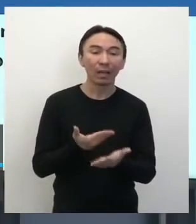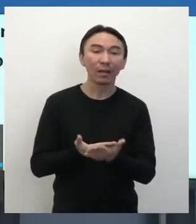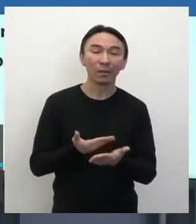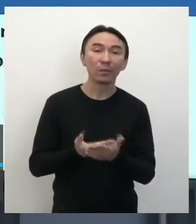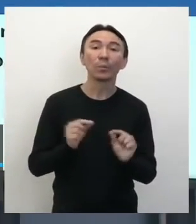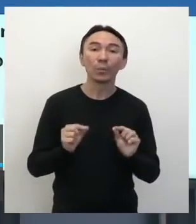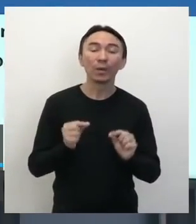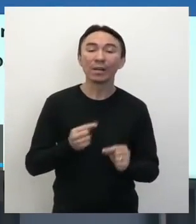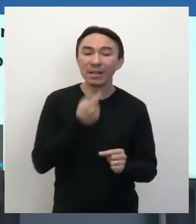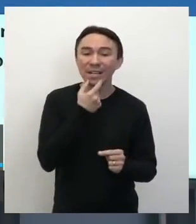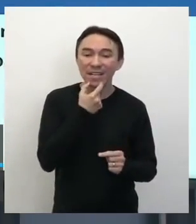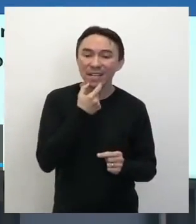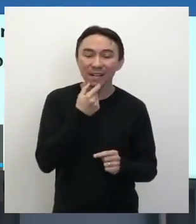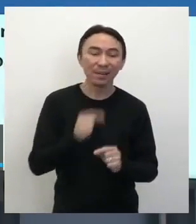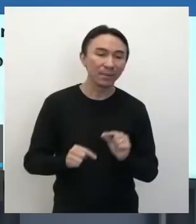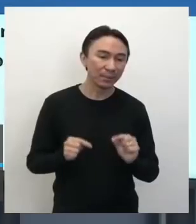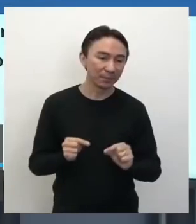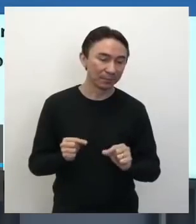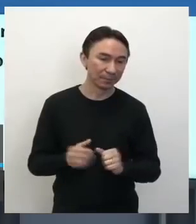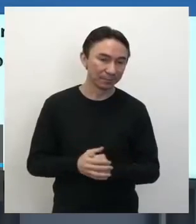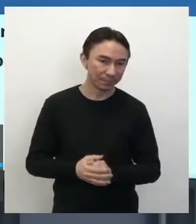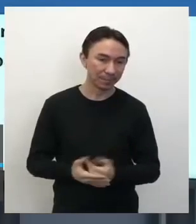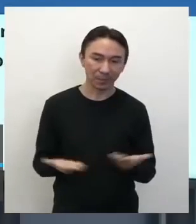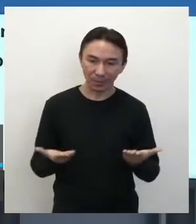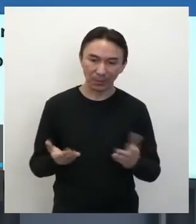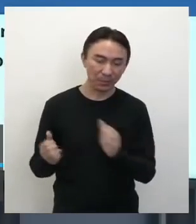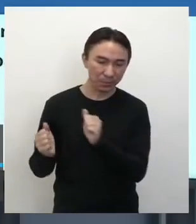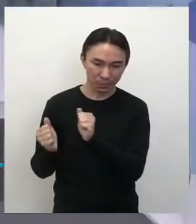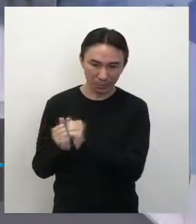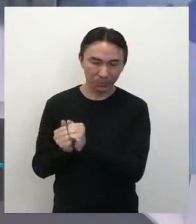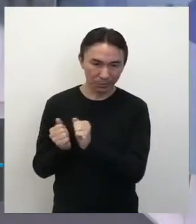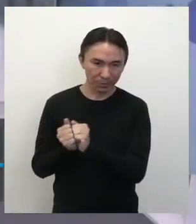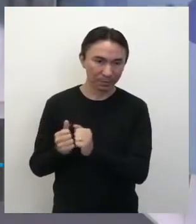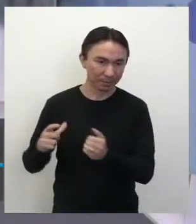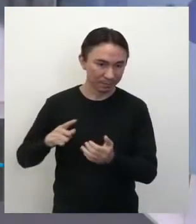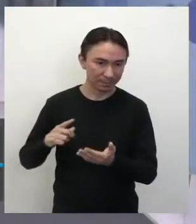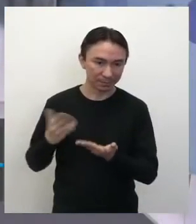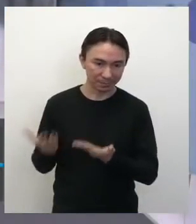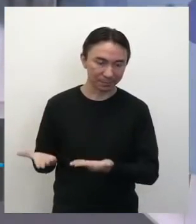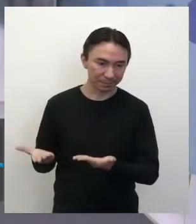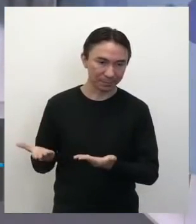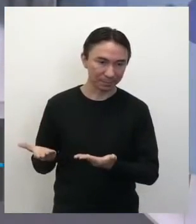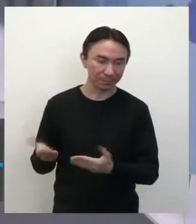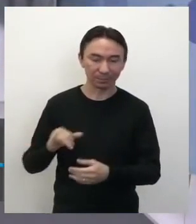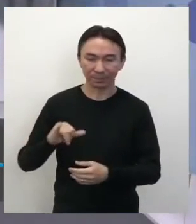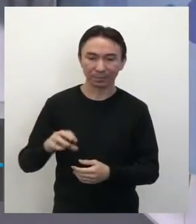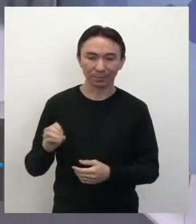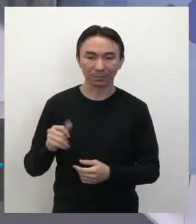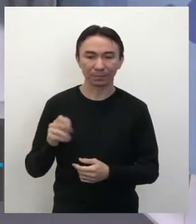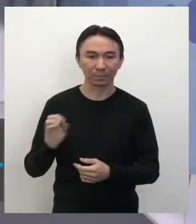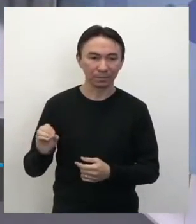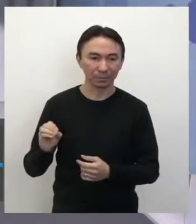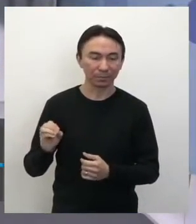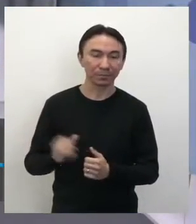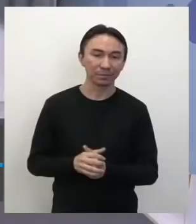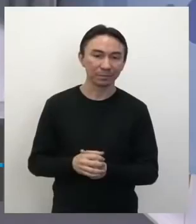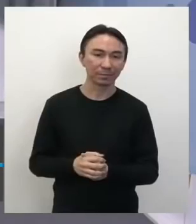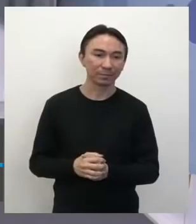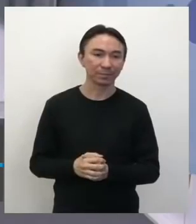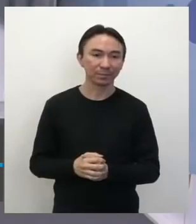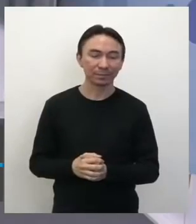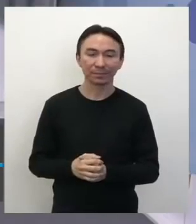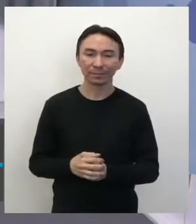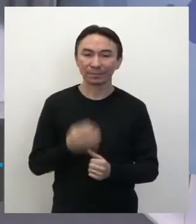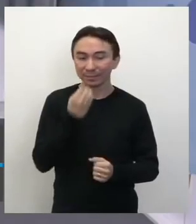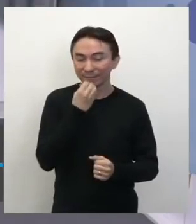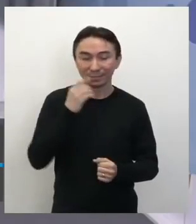inglês. Here with me, I have João. Good morning, Mr. Franco. Morning, Ed. Everything okay? Good morning. I'm fine. And you? Oh,